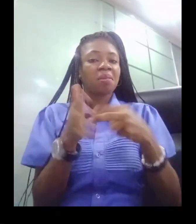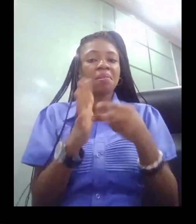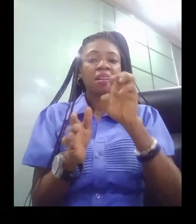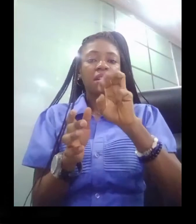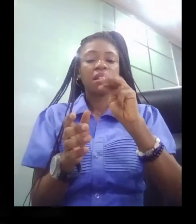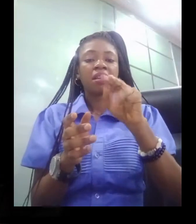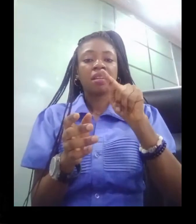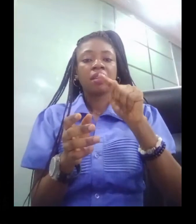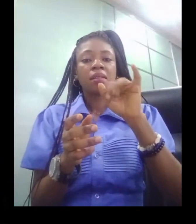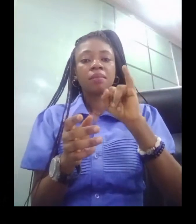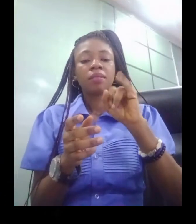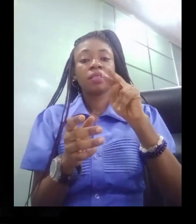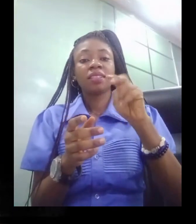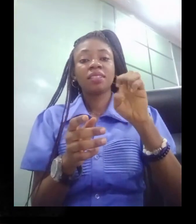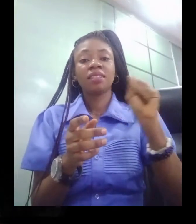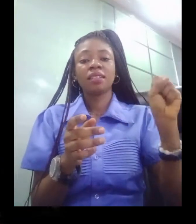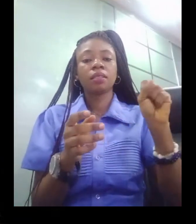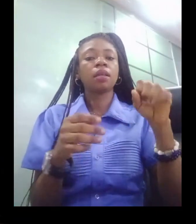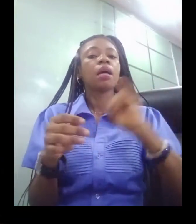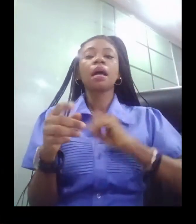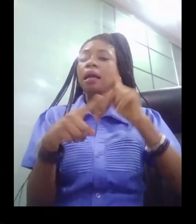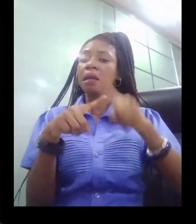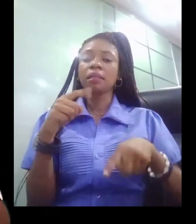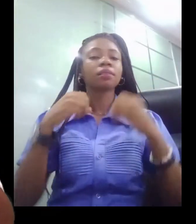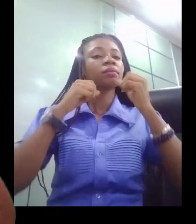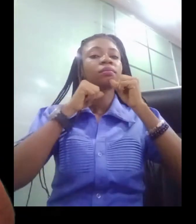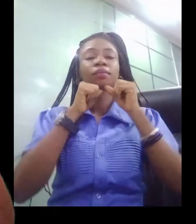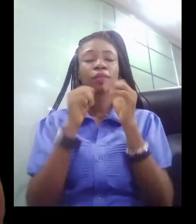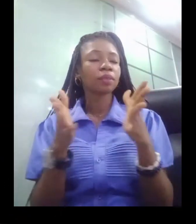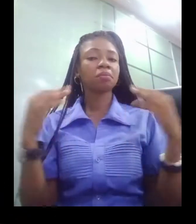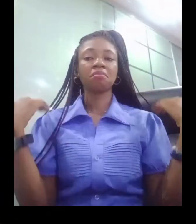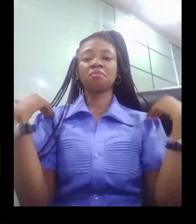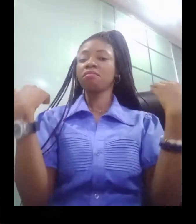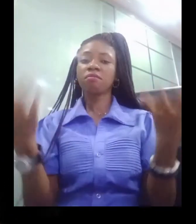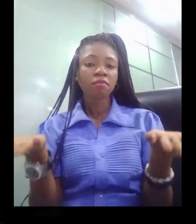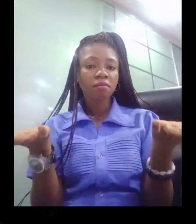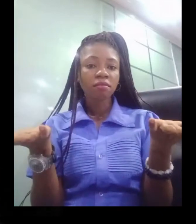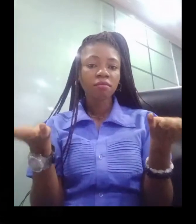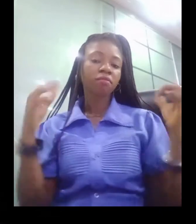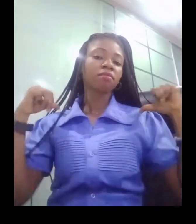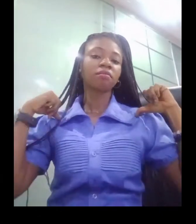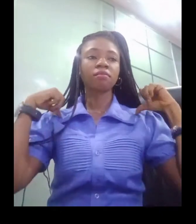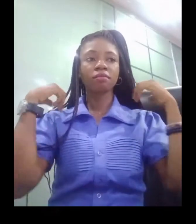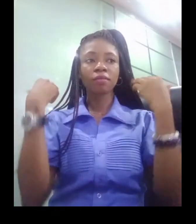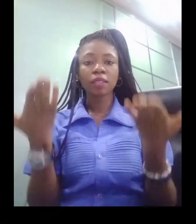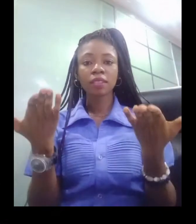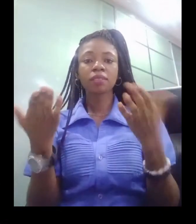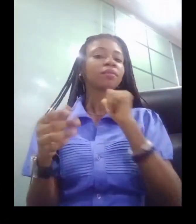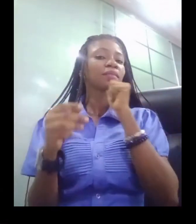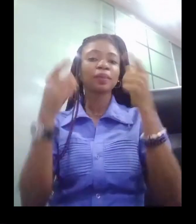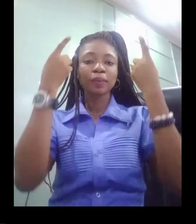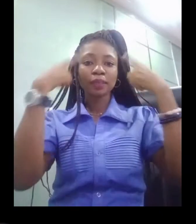I couldn't. Nothing. They did all they could, but nothing. They did not